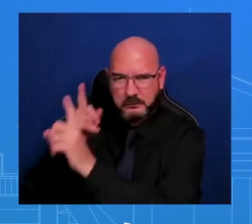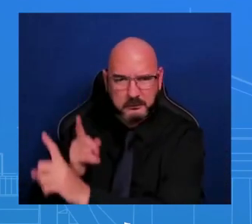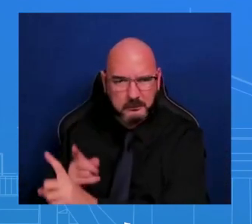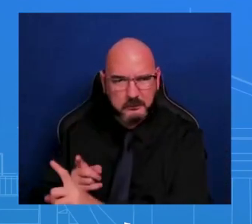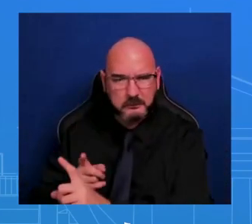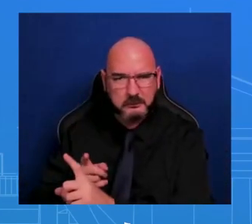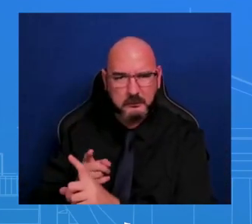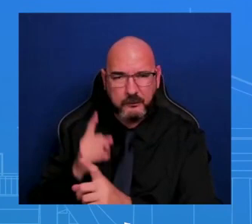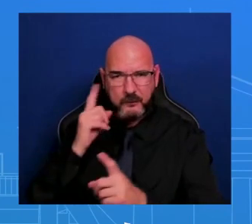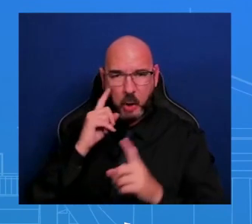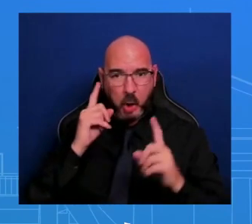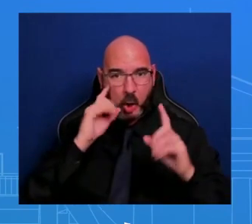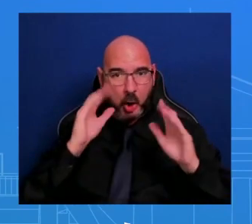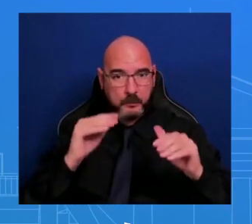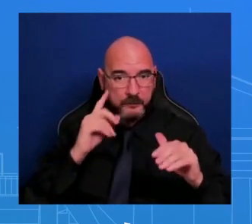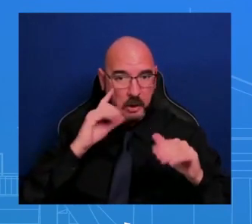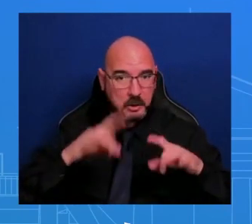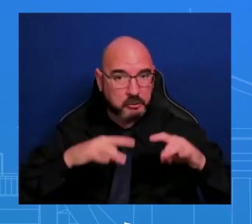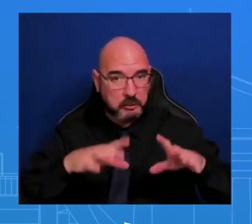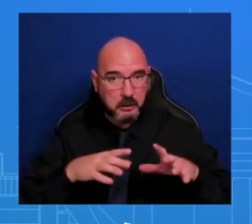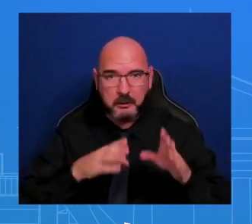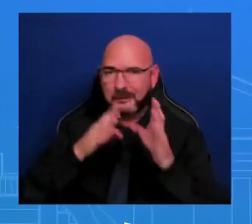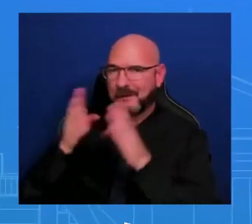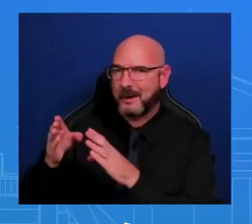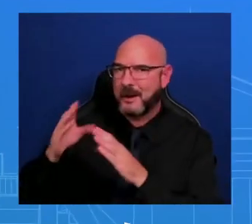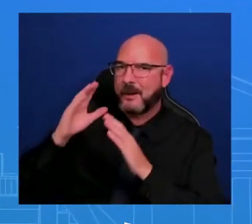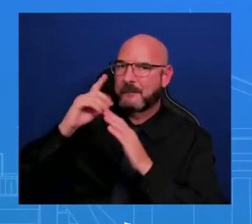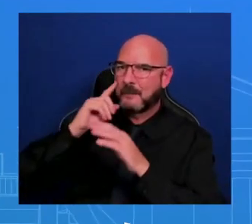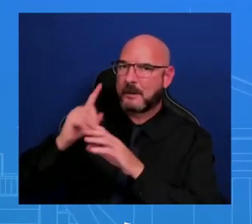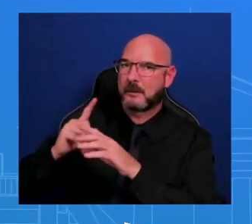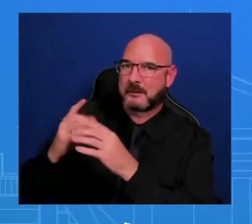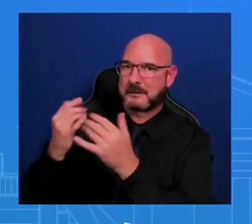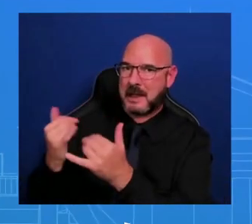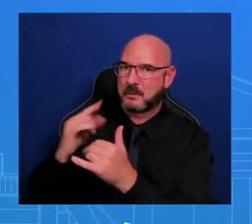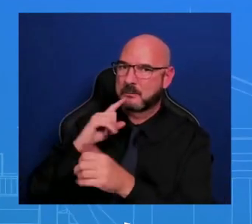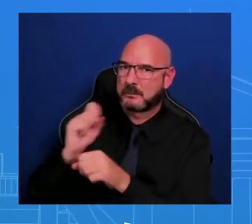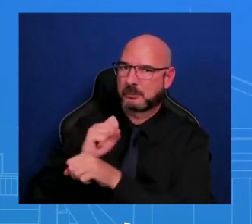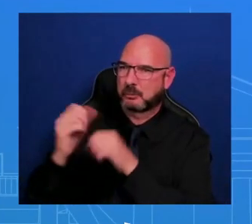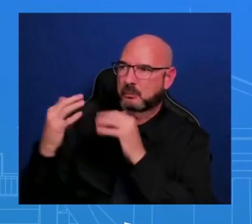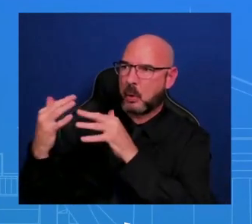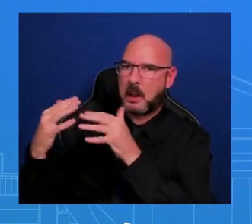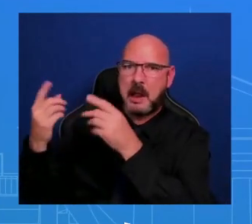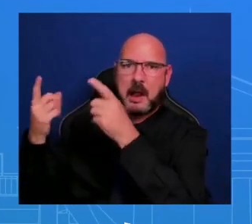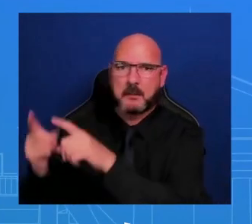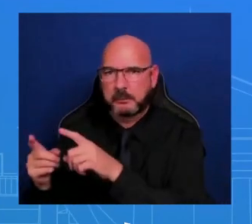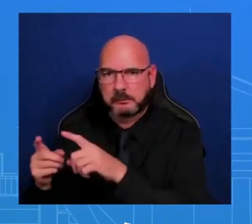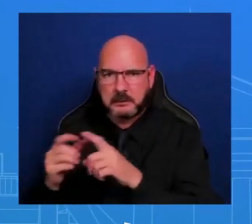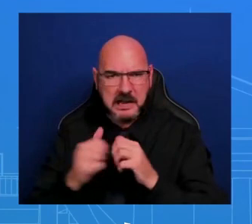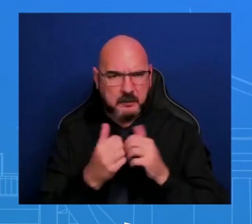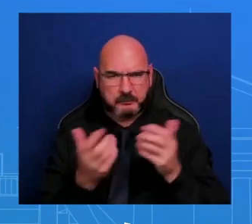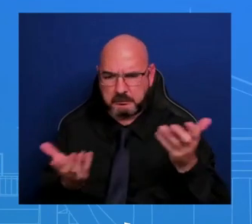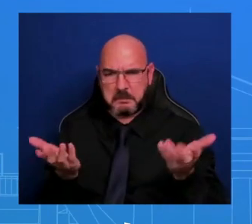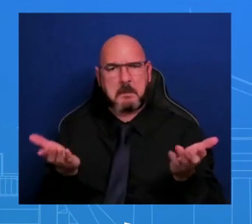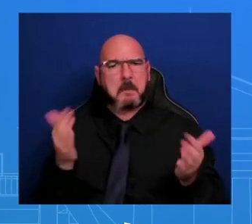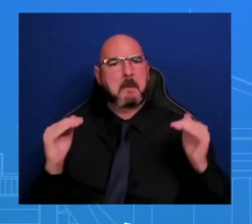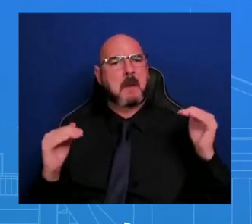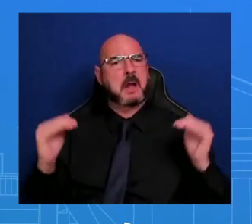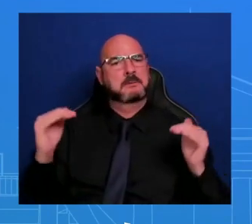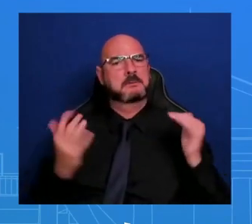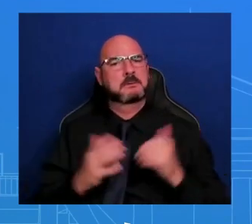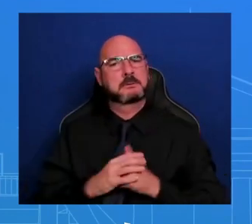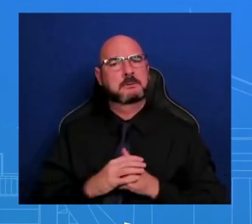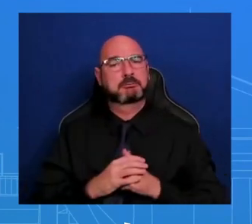Prime Minister's visit sort of embodies? Well, He's balancing it well.